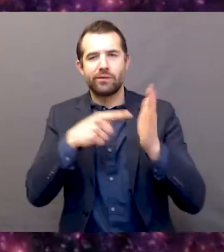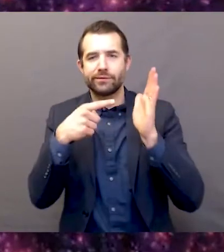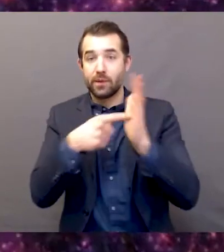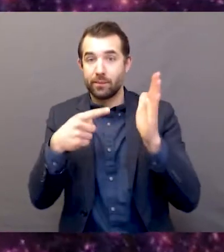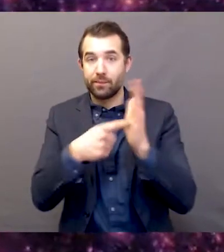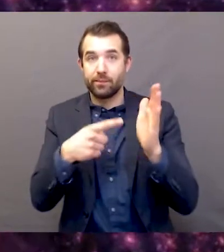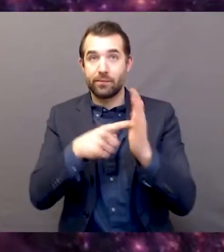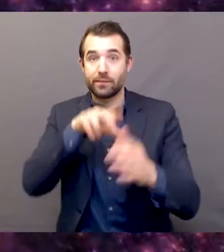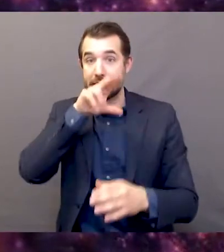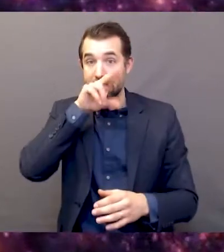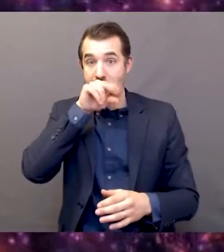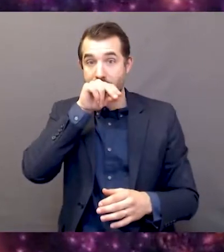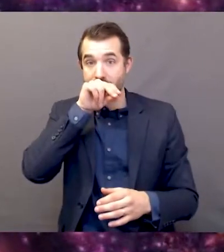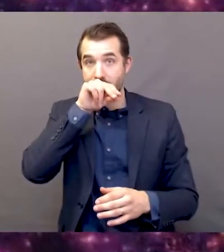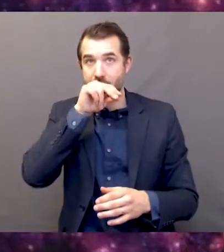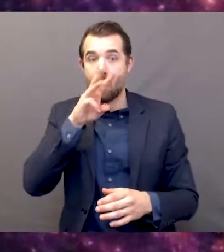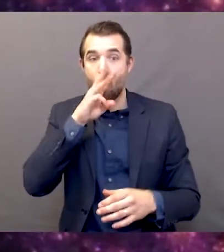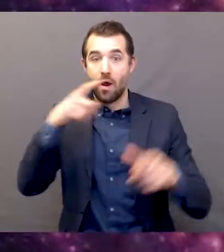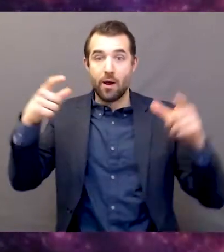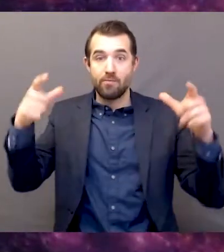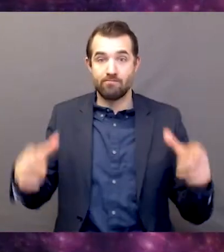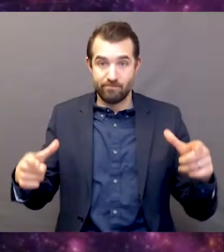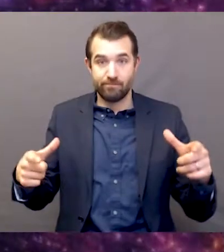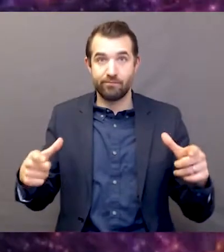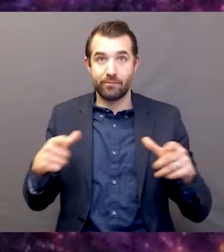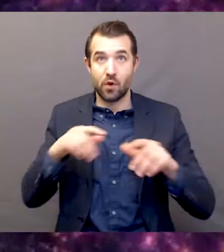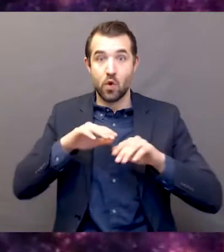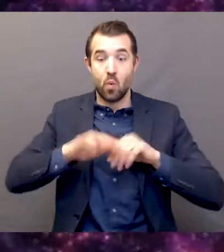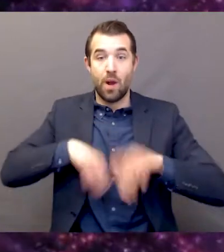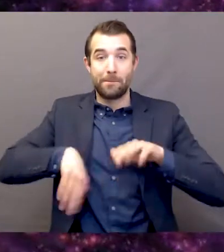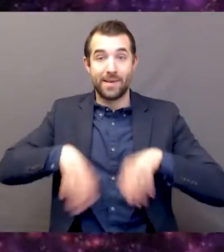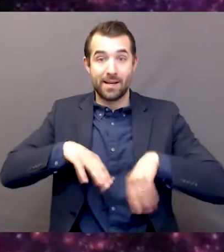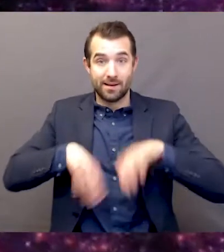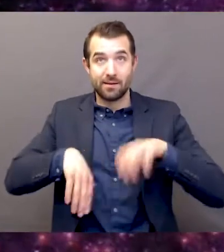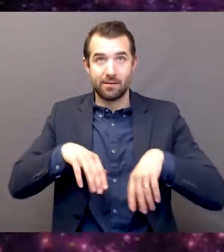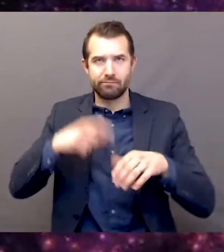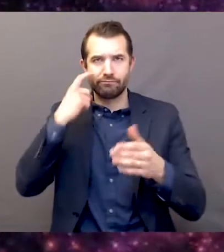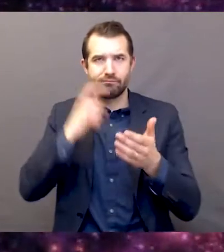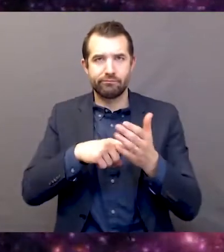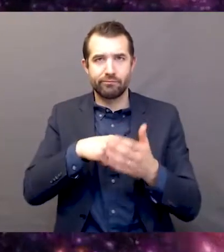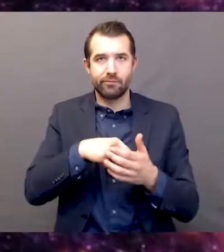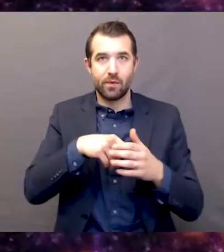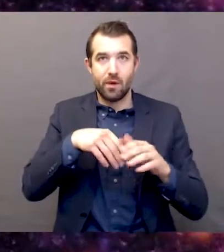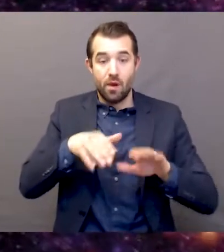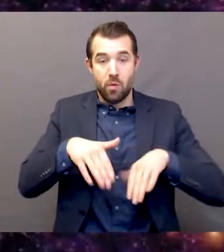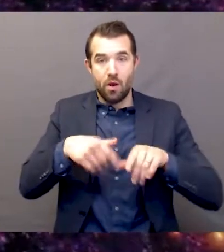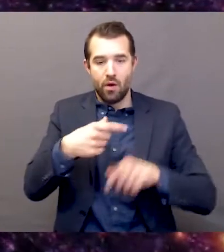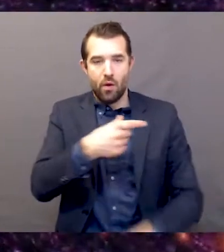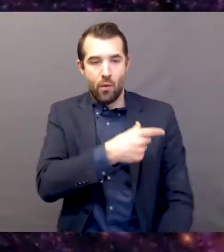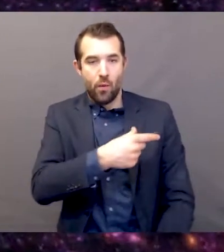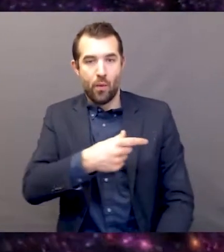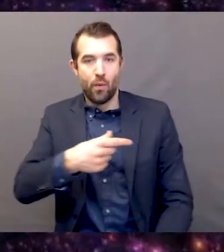an example of some ducks moving through a pond, and you can see their forward motion, energy from their forward motion is being spread